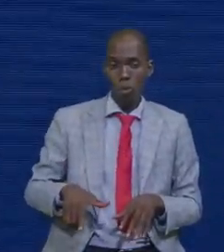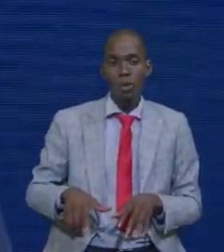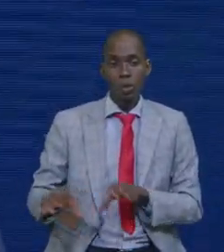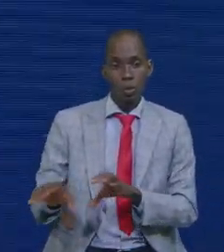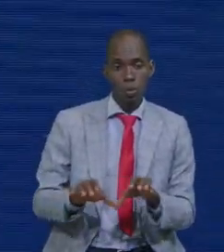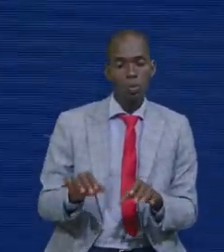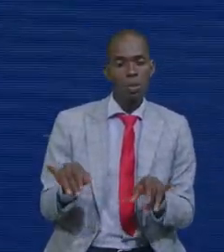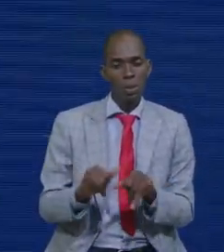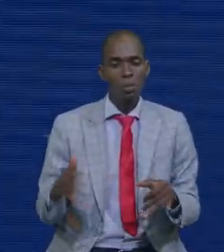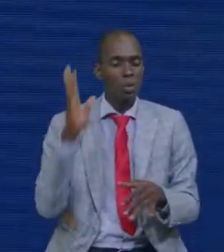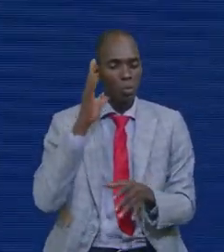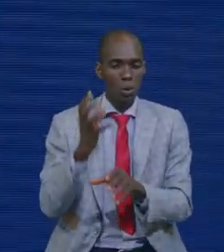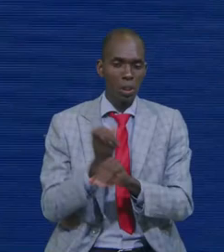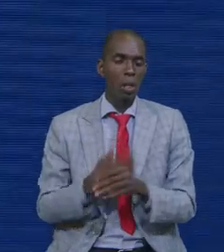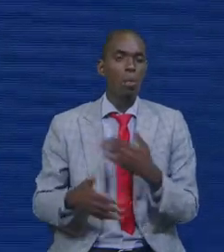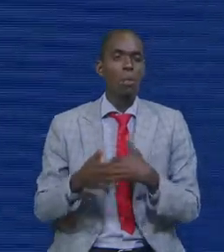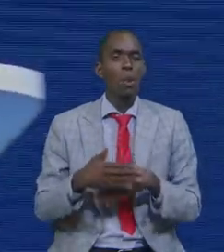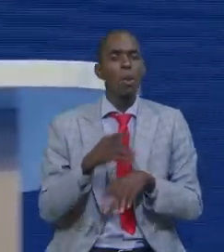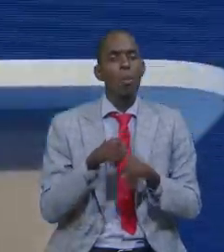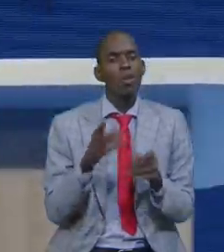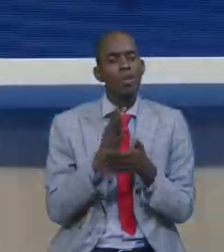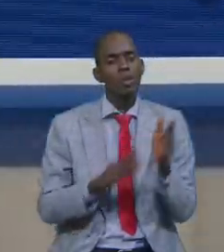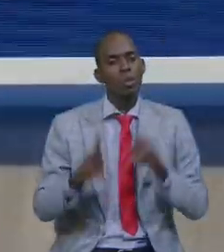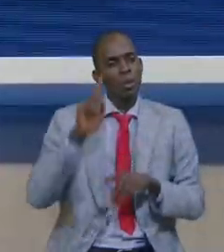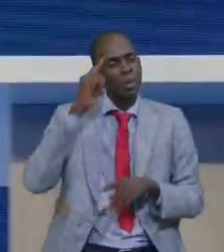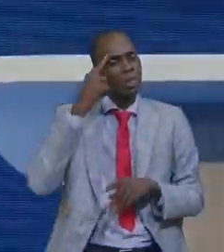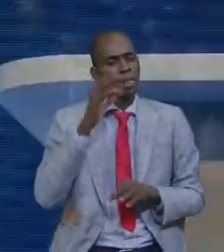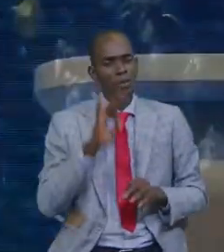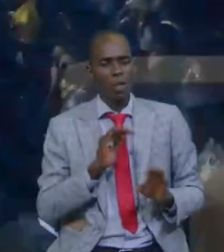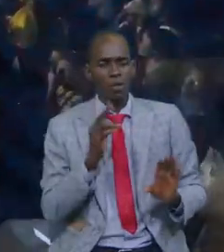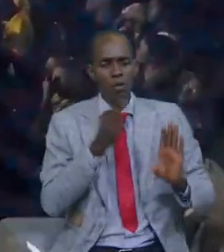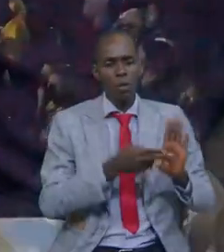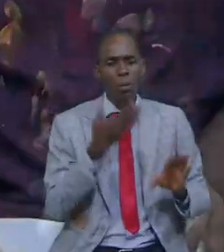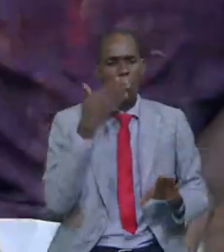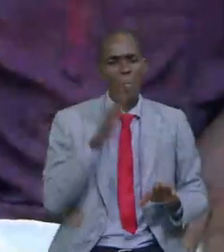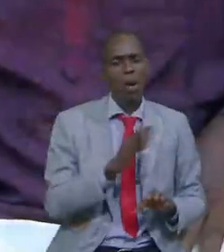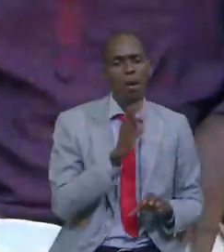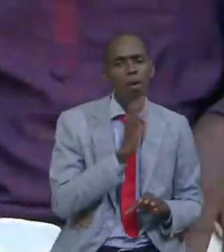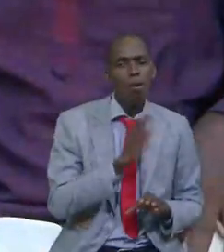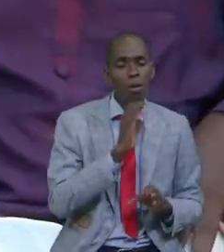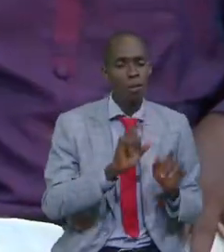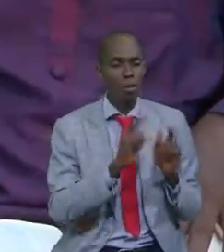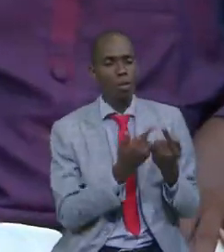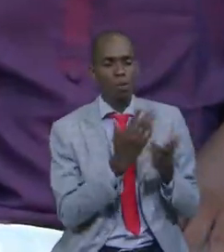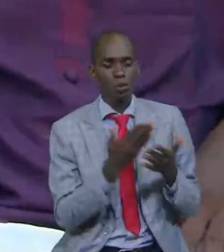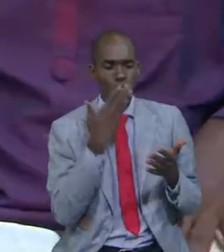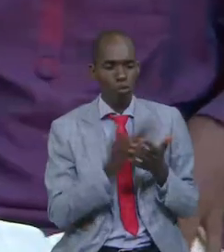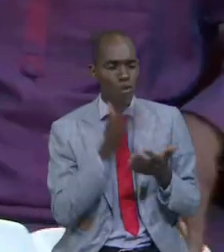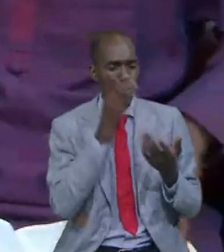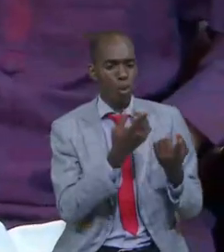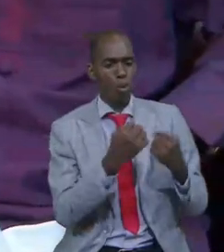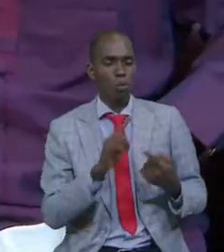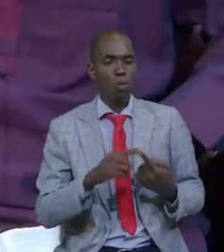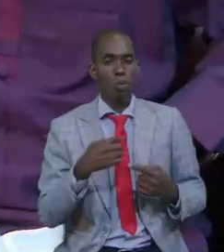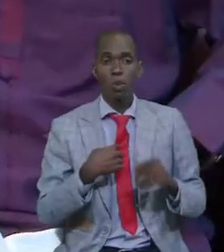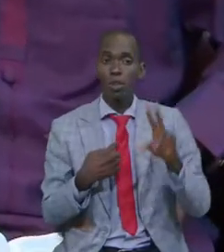people think, if I join the gang, something good will happen to me. No, it doesn't happen that way. If I sow